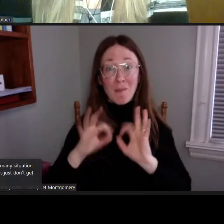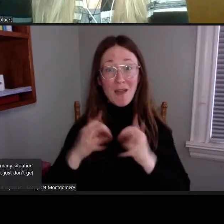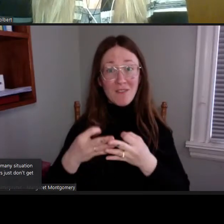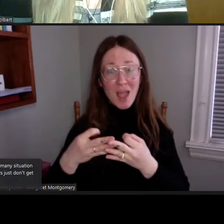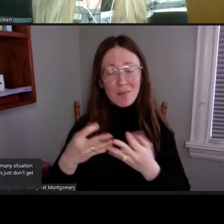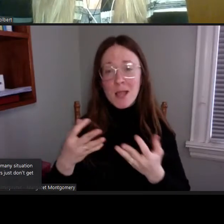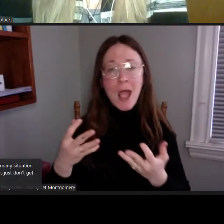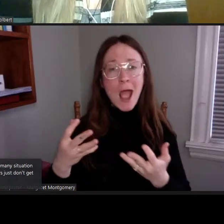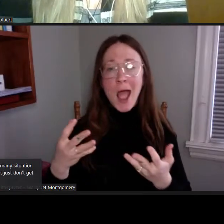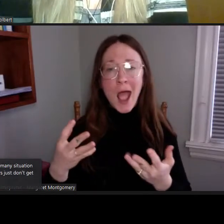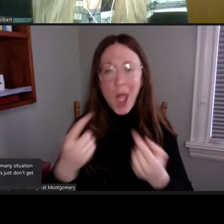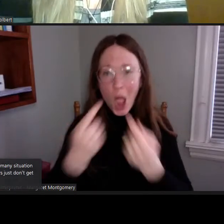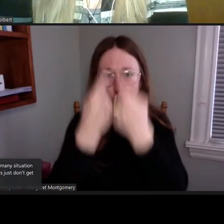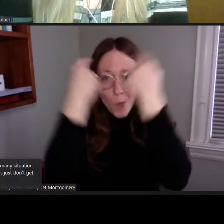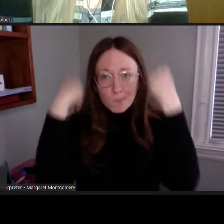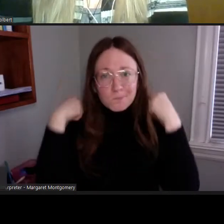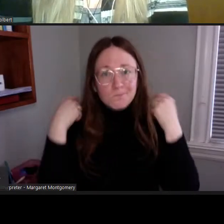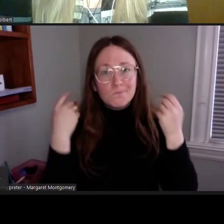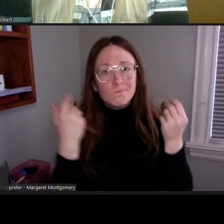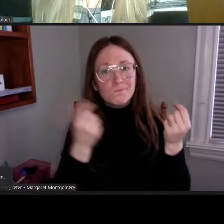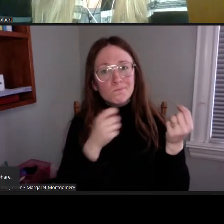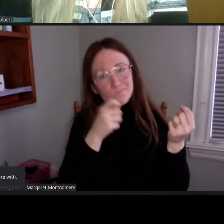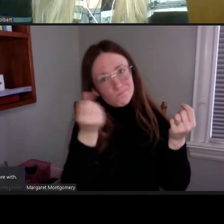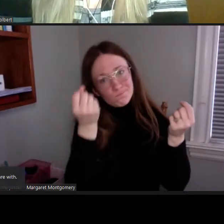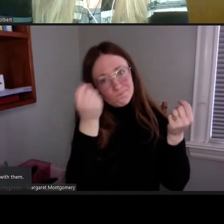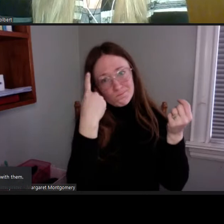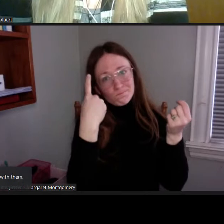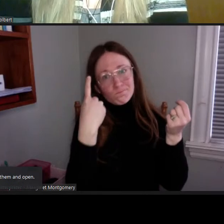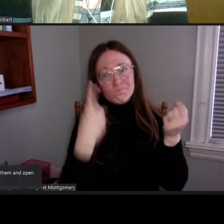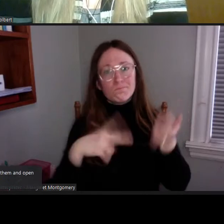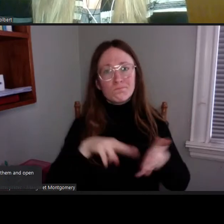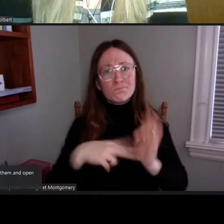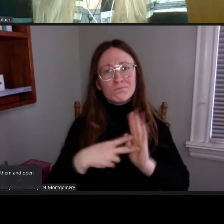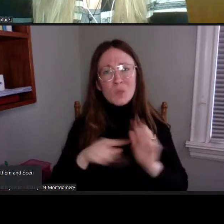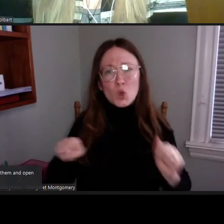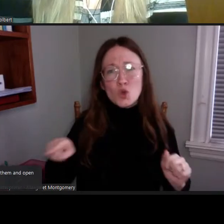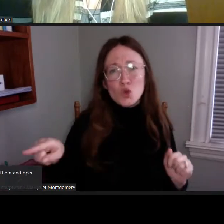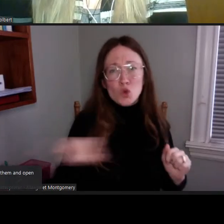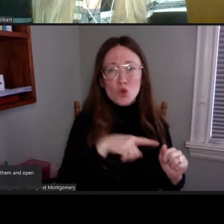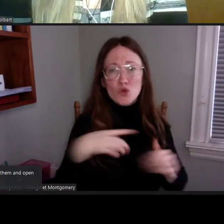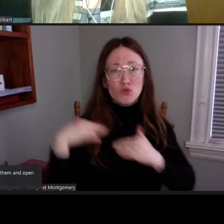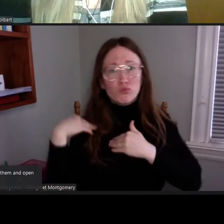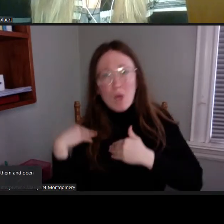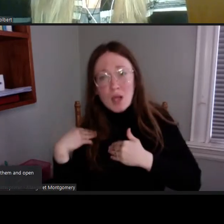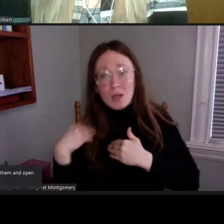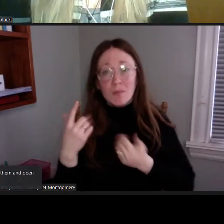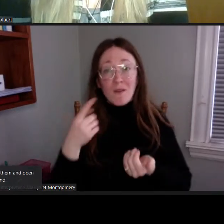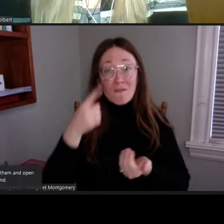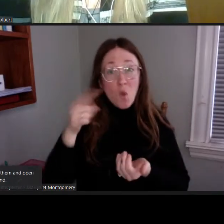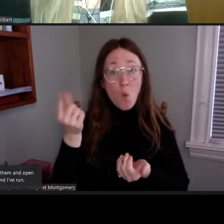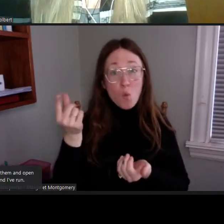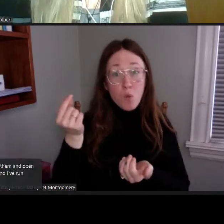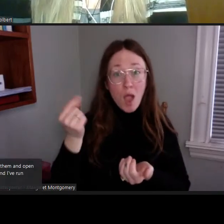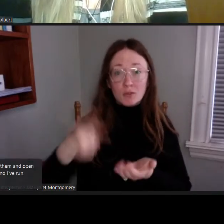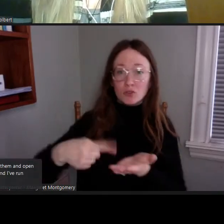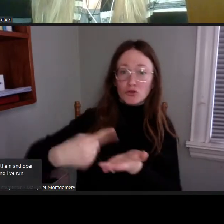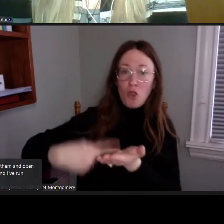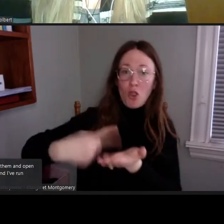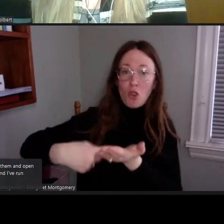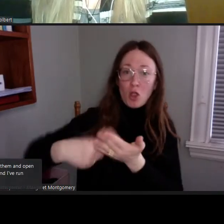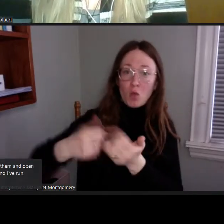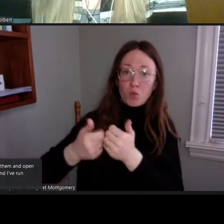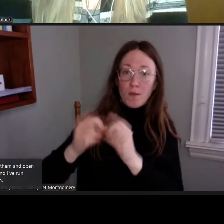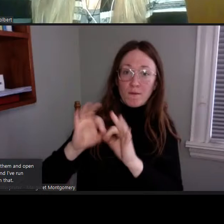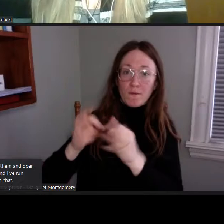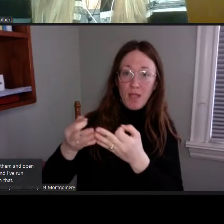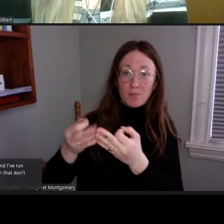or understand. So the more you can share with them and open to, and some will be open to it, and I've run across some who haven't been